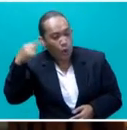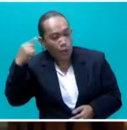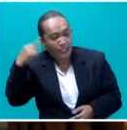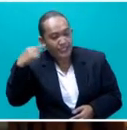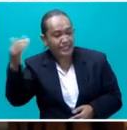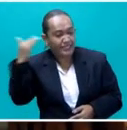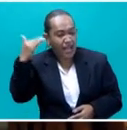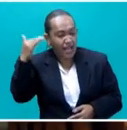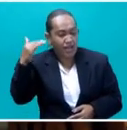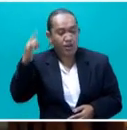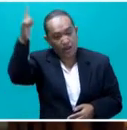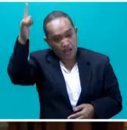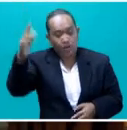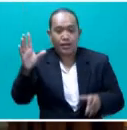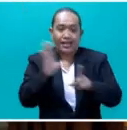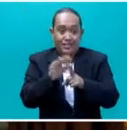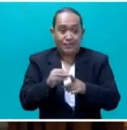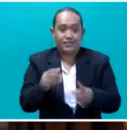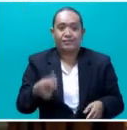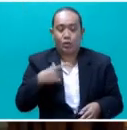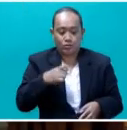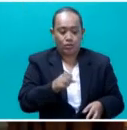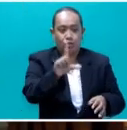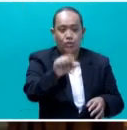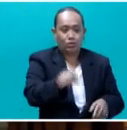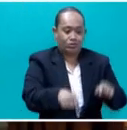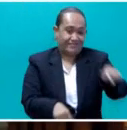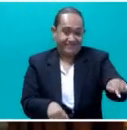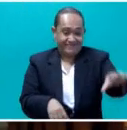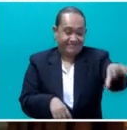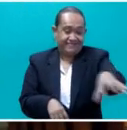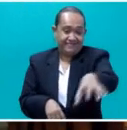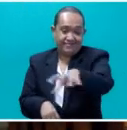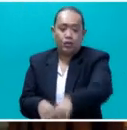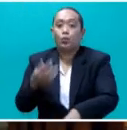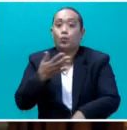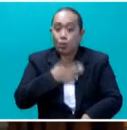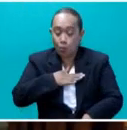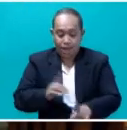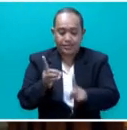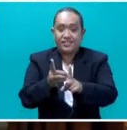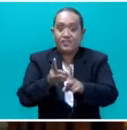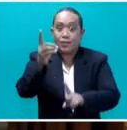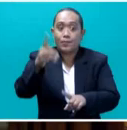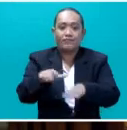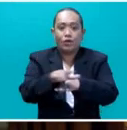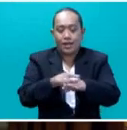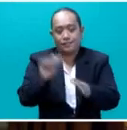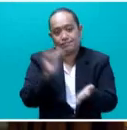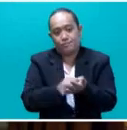of its operation in a place where it is not permitted. Development for land subdivisions are